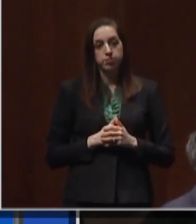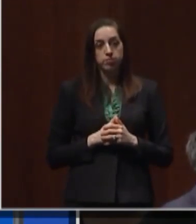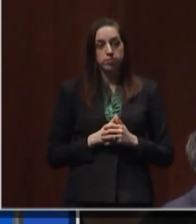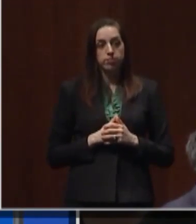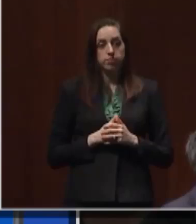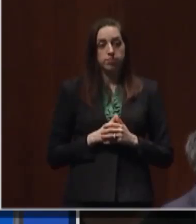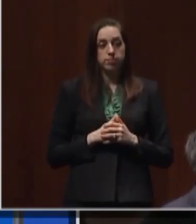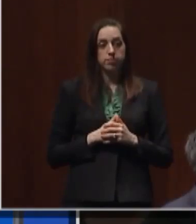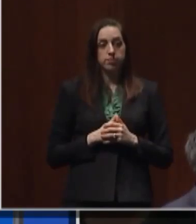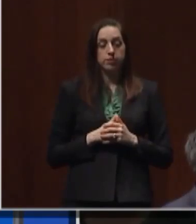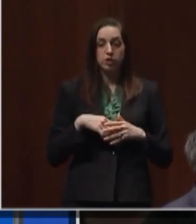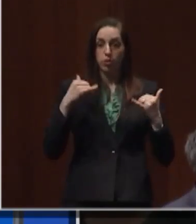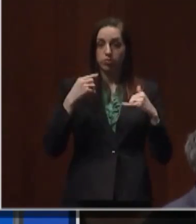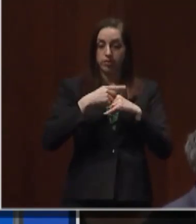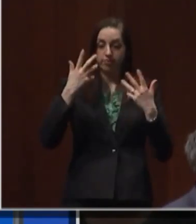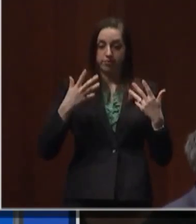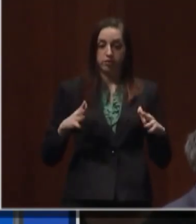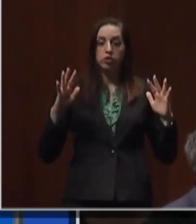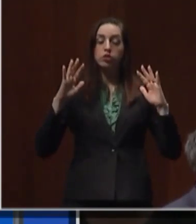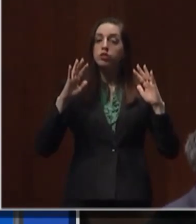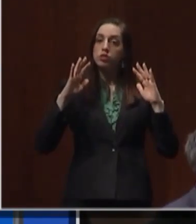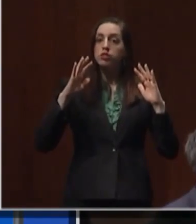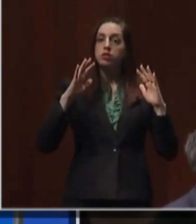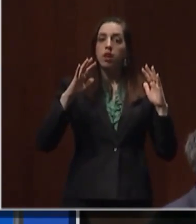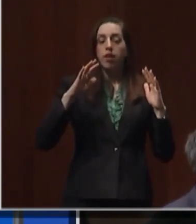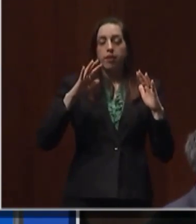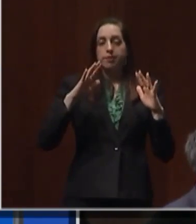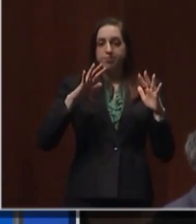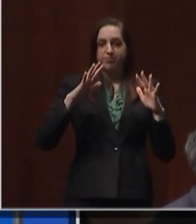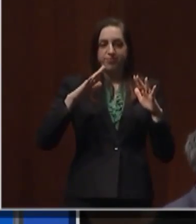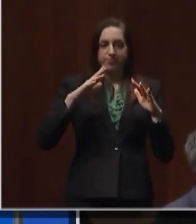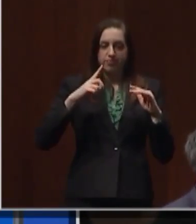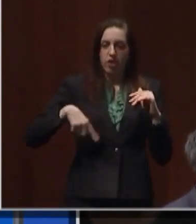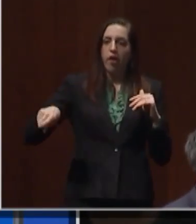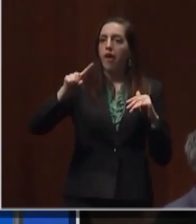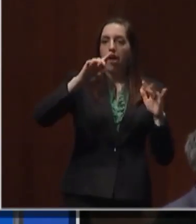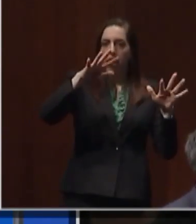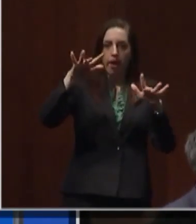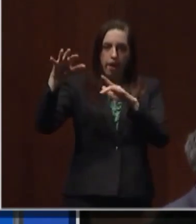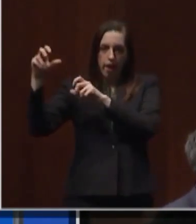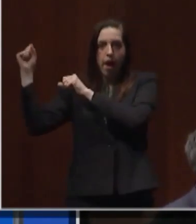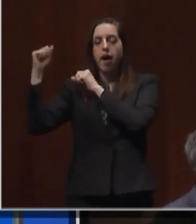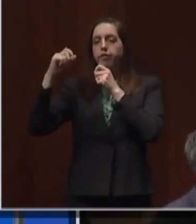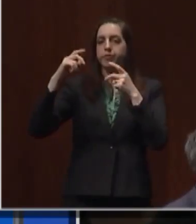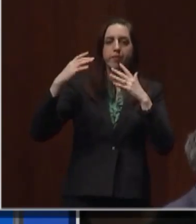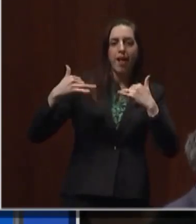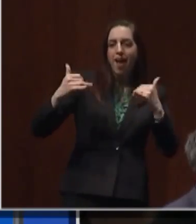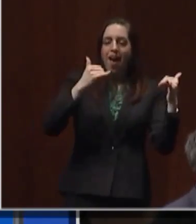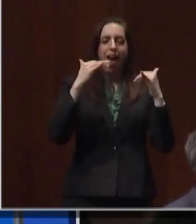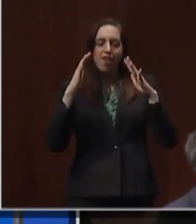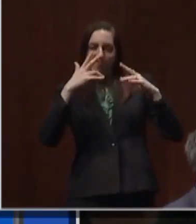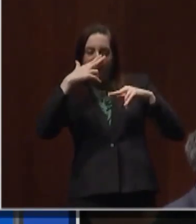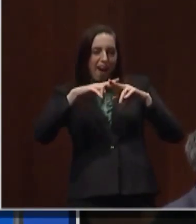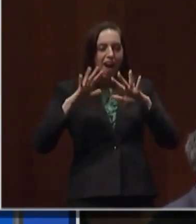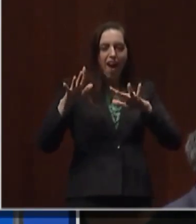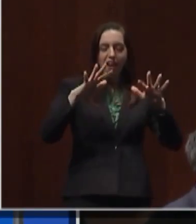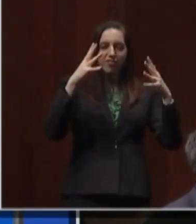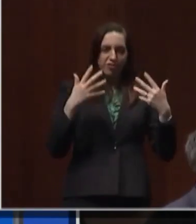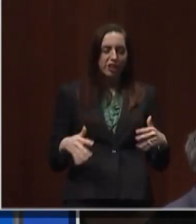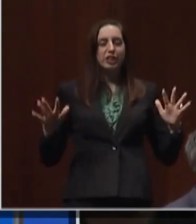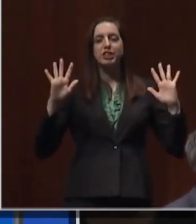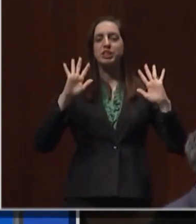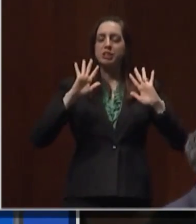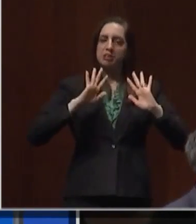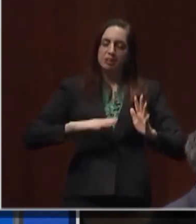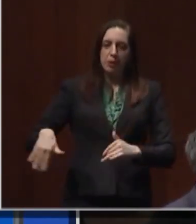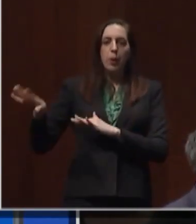At the end of this day, when all of the festivities are over, and after all of you have gone home,